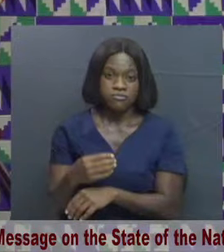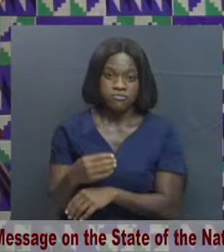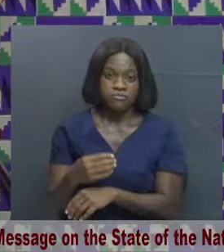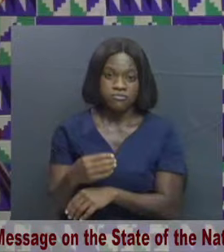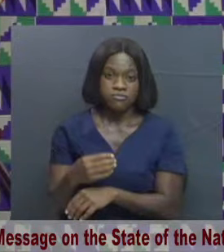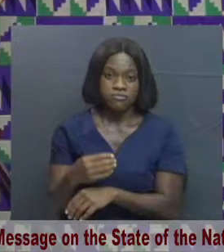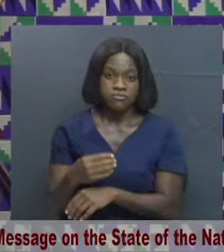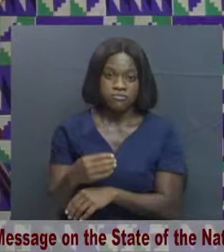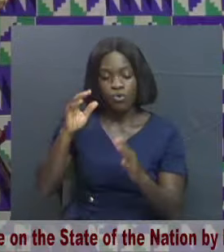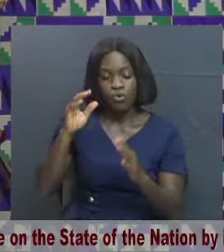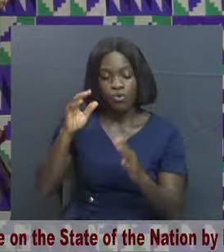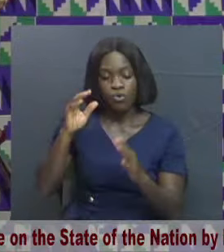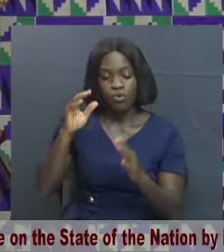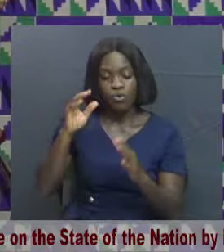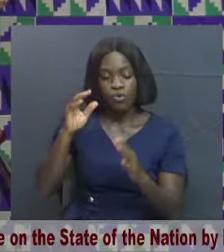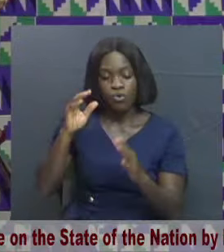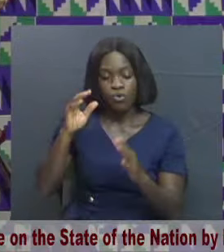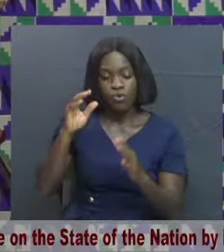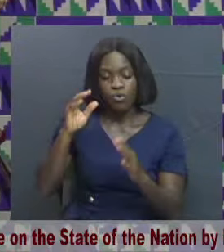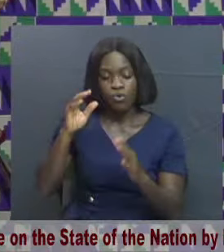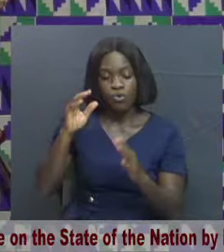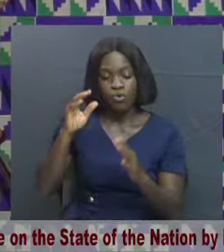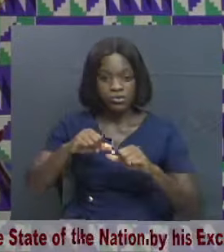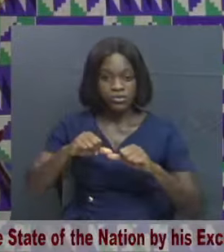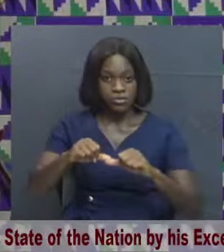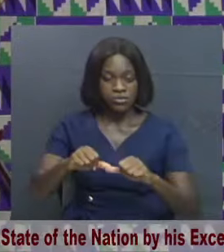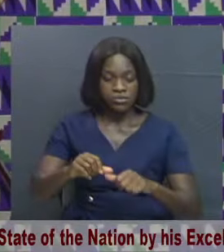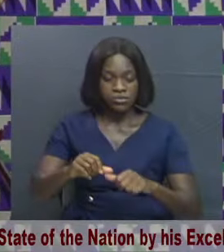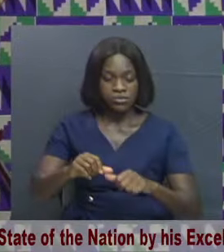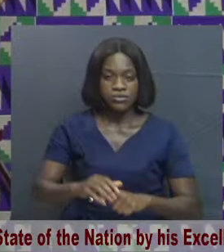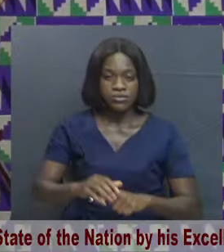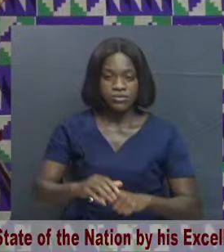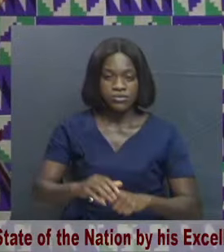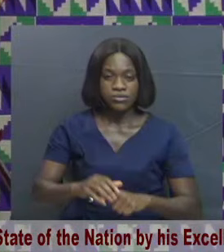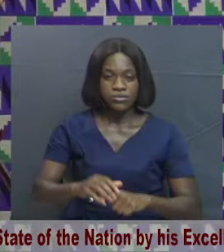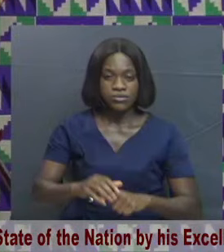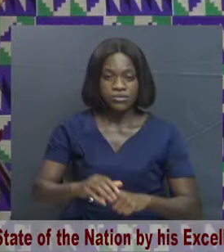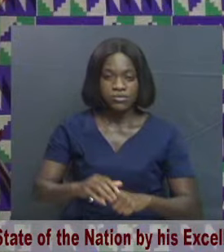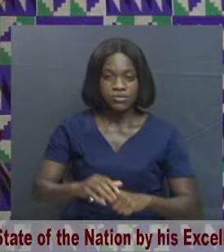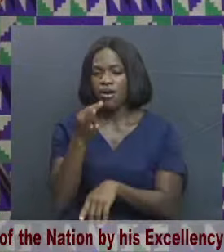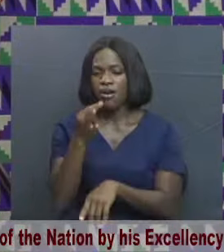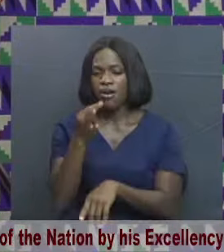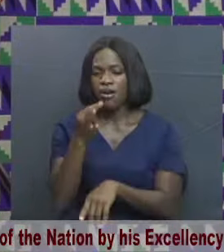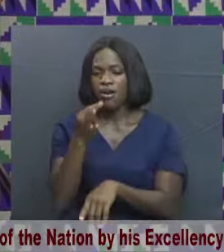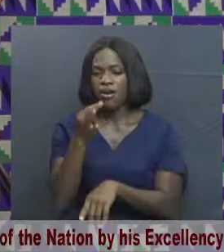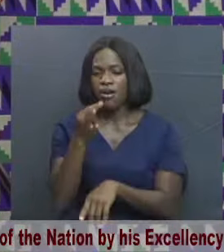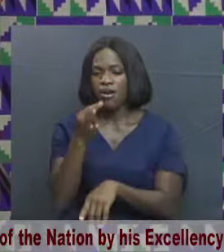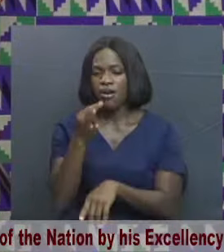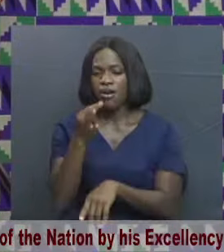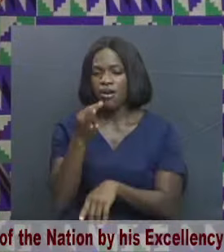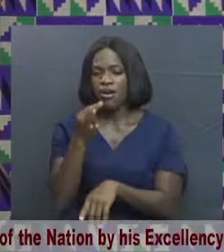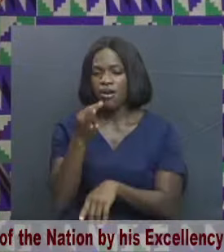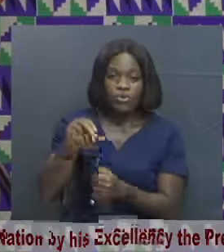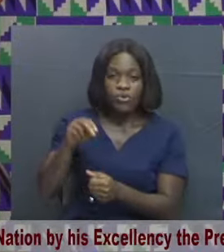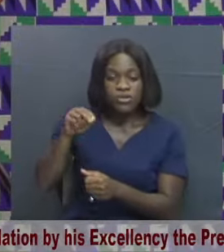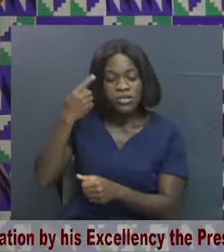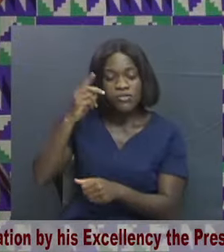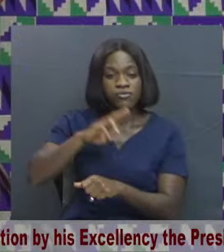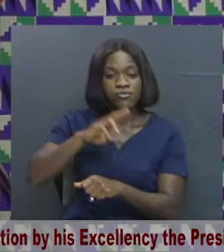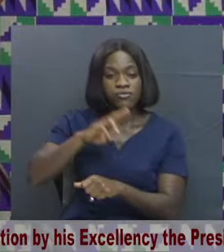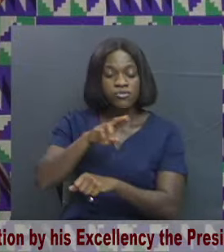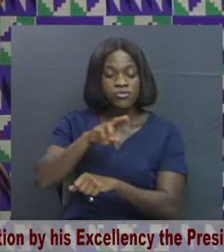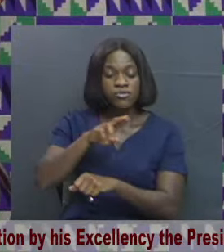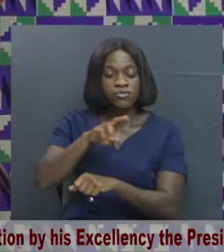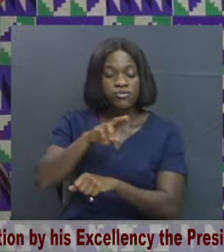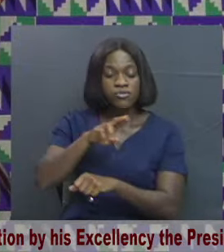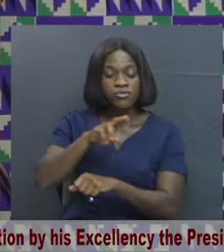abandoned Mr Speaker there's no argument the food self-sufficiency is the basic requirement for National Security and